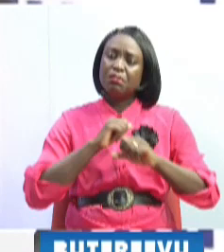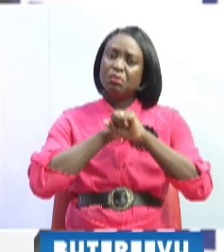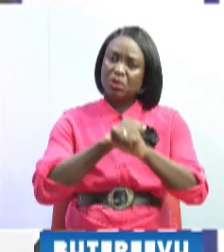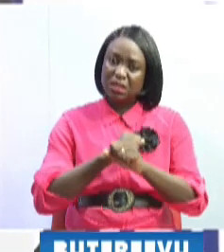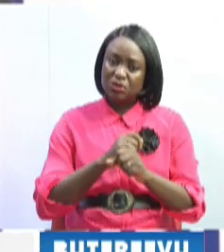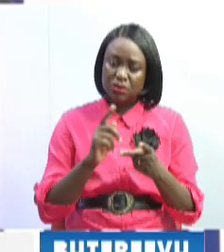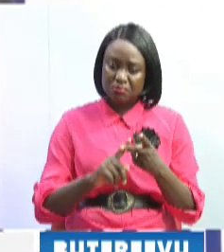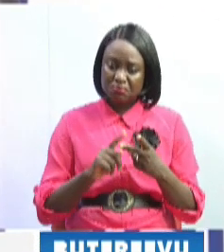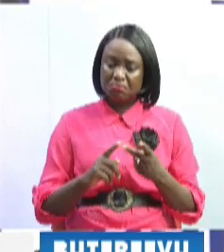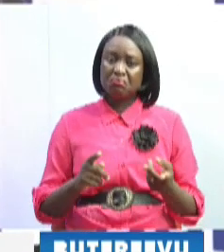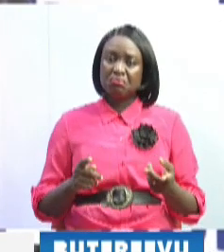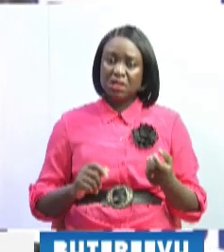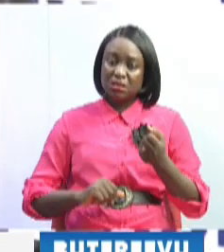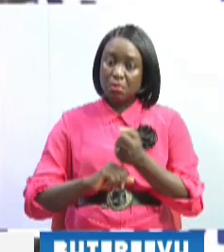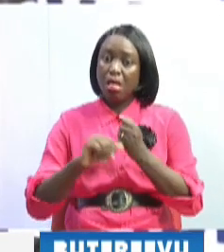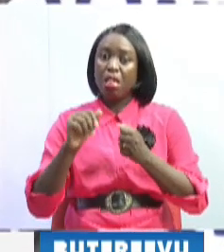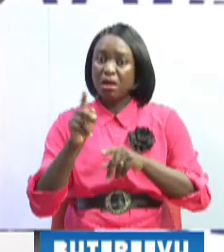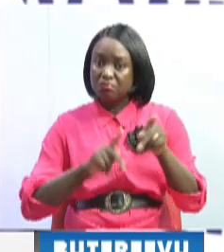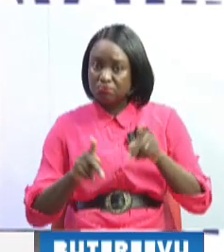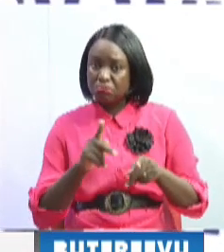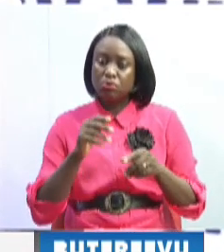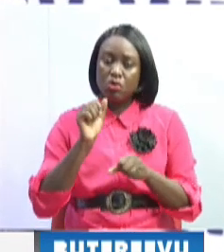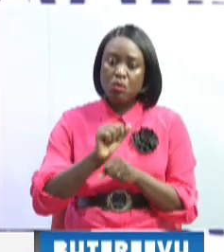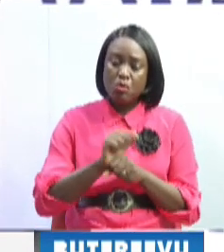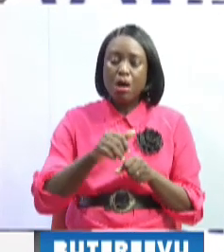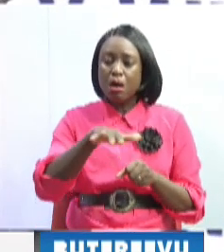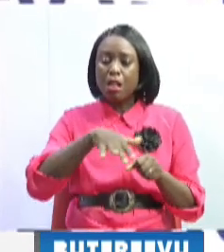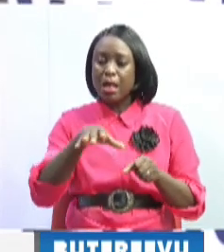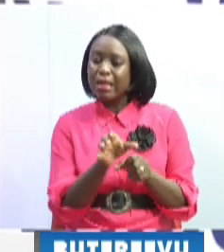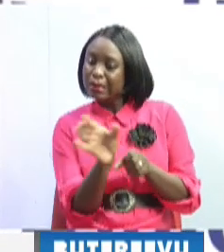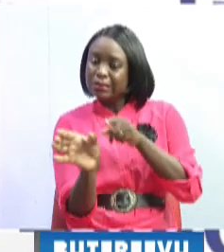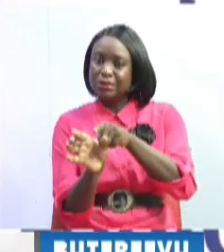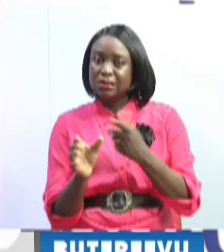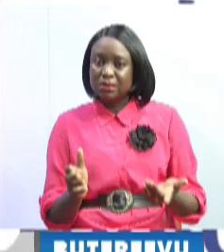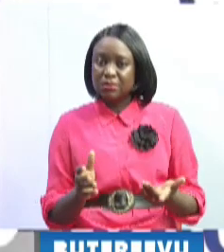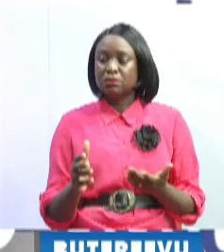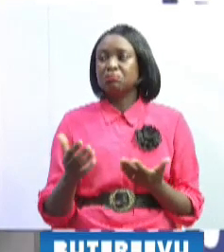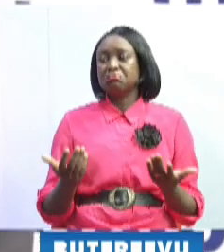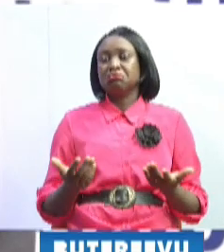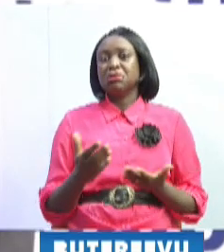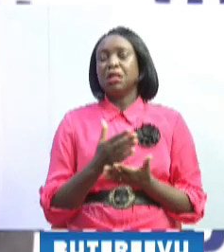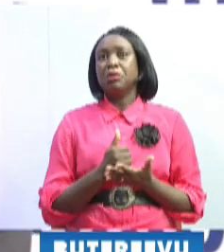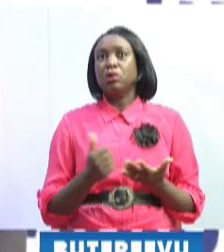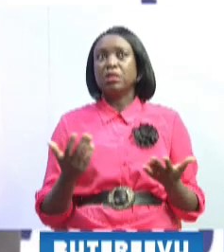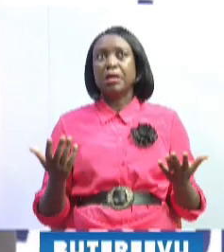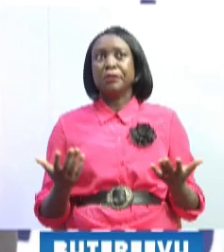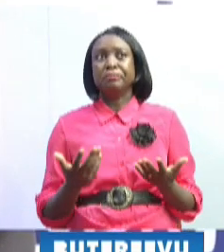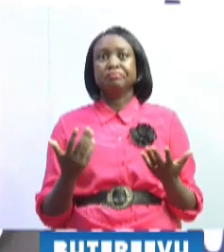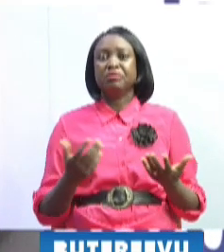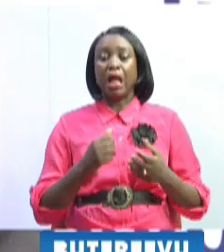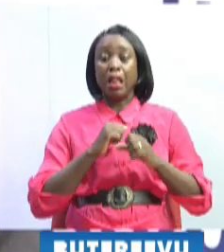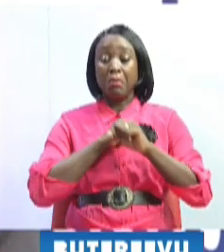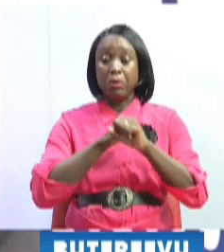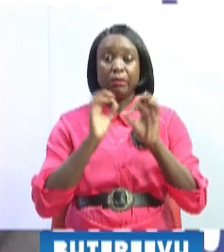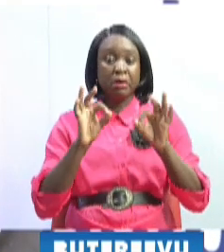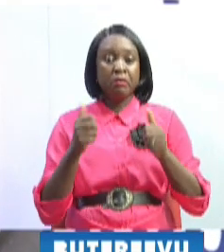of empowering workers in that sector. And because it is not well protected,